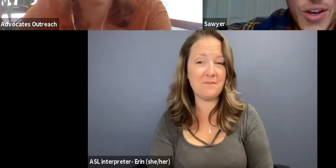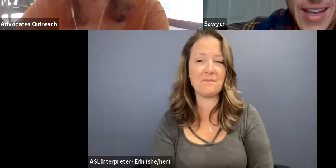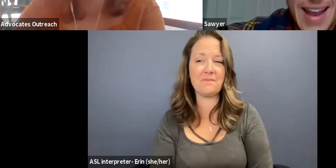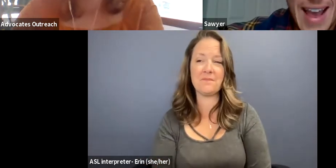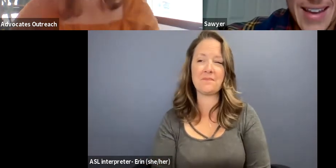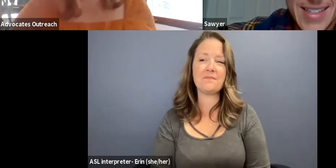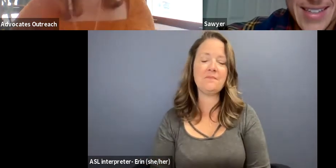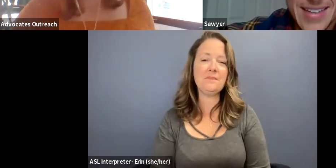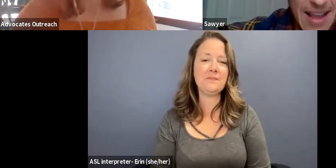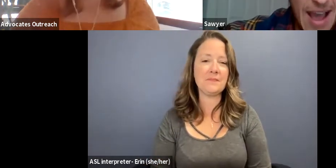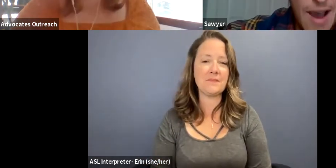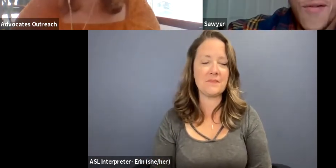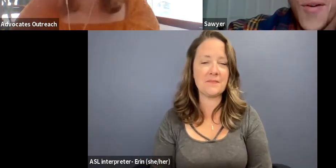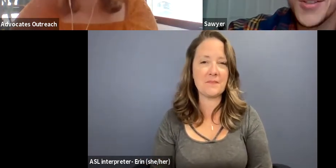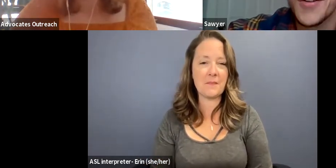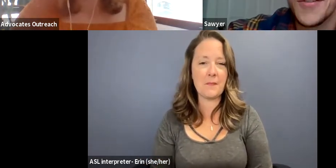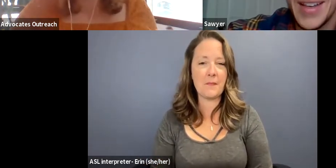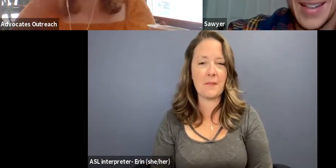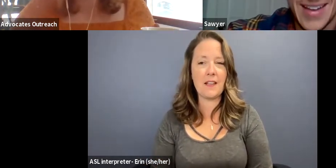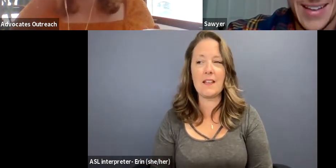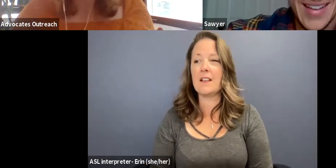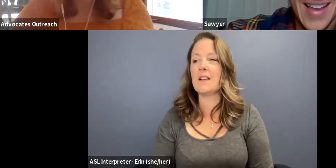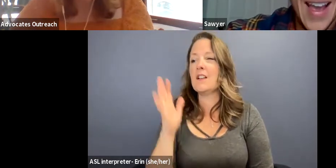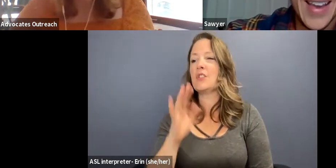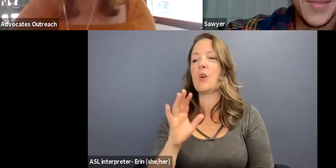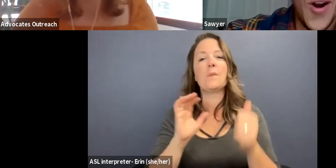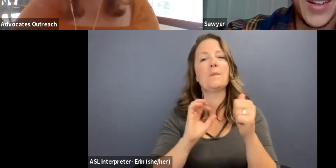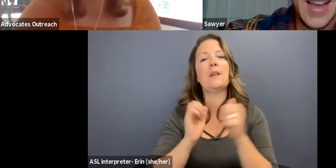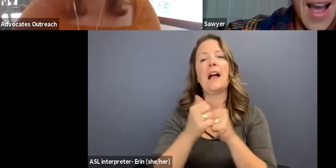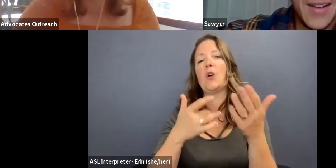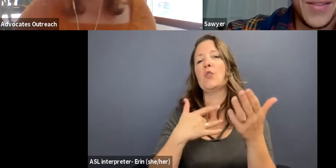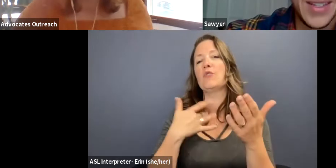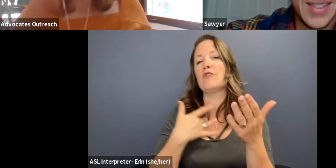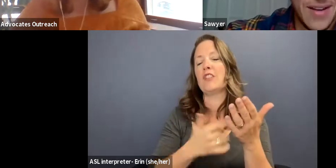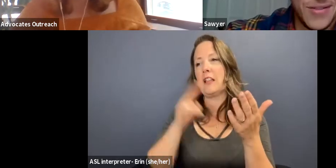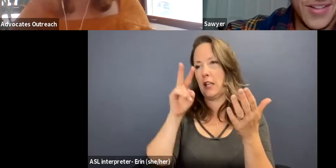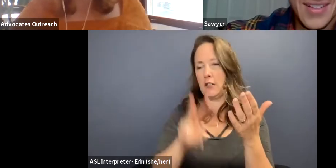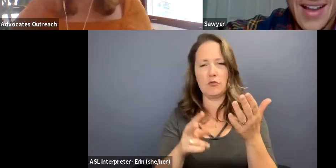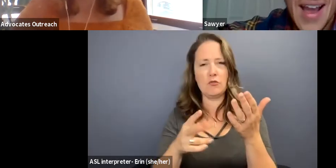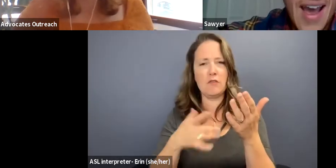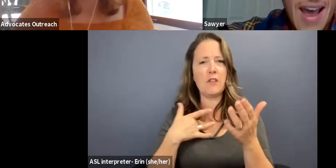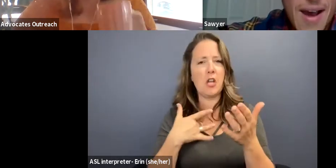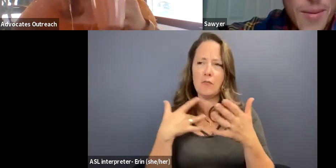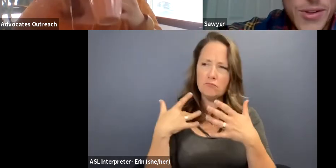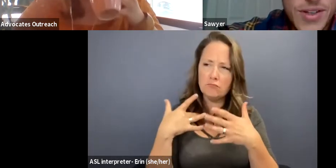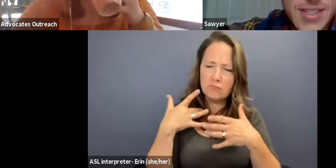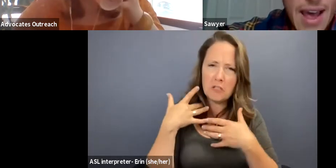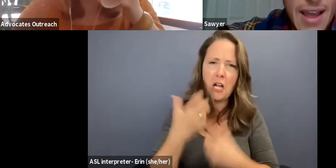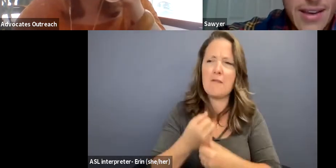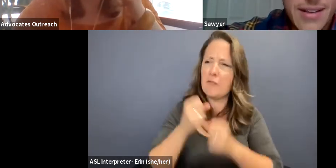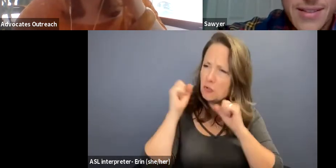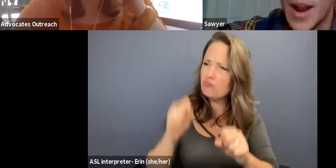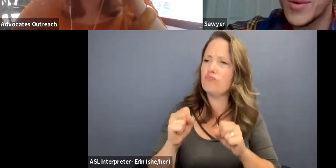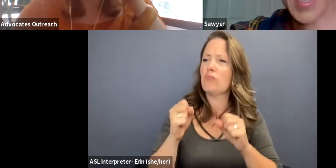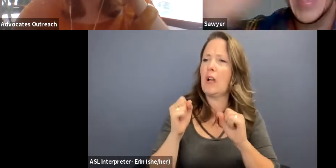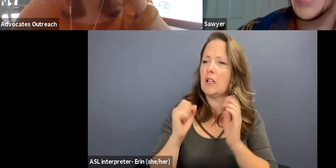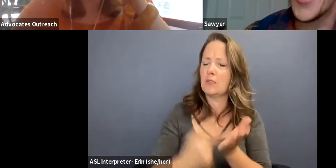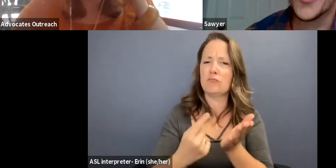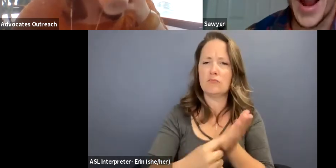So in looking at the poll results here, it looks like we've got lots of folks here who